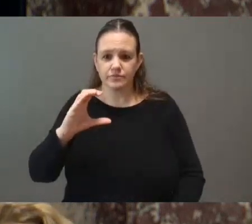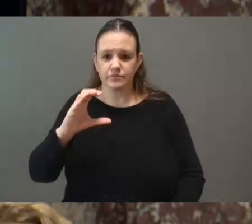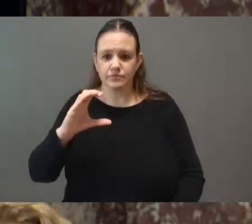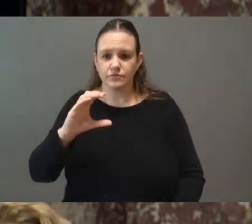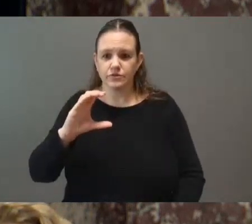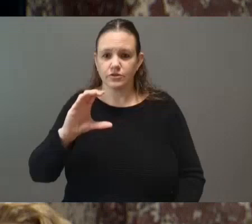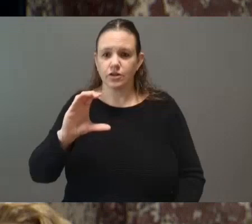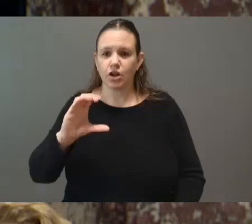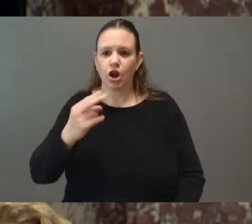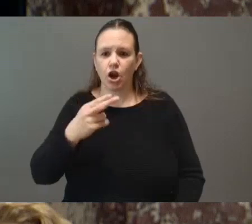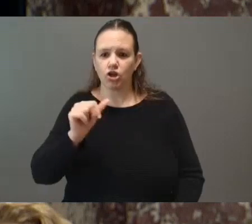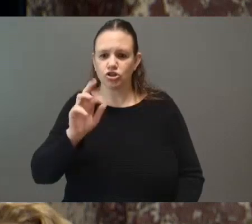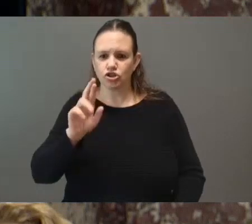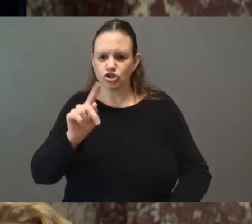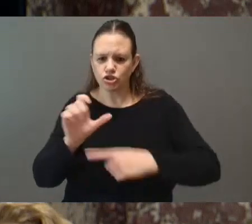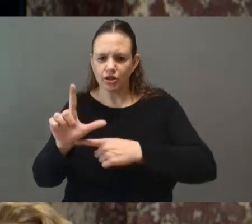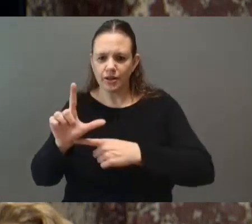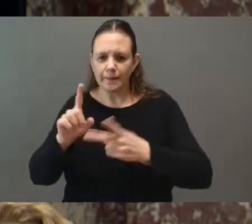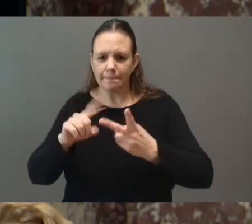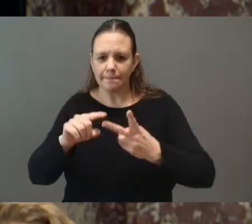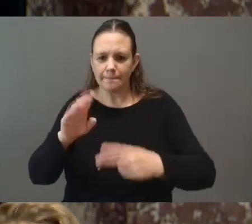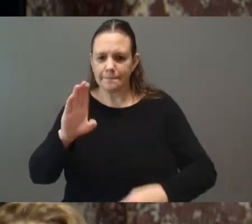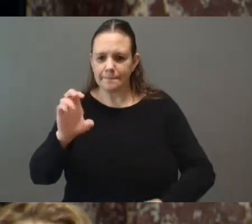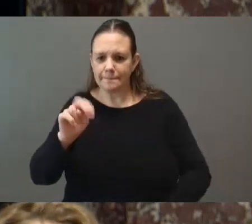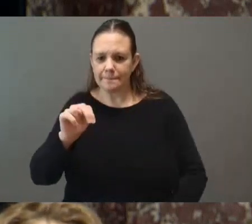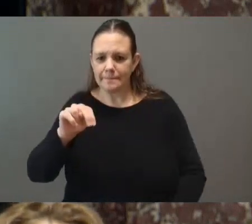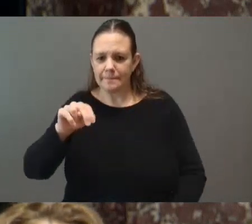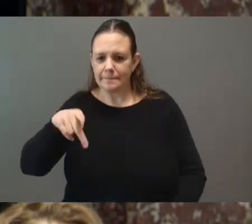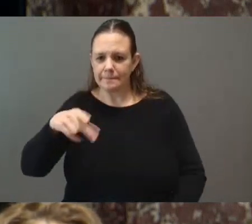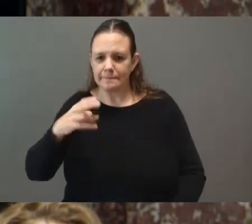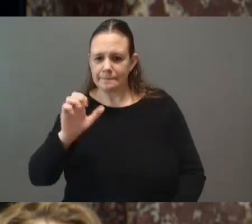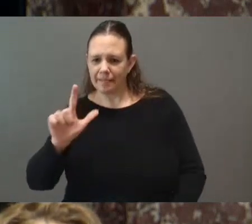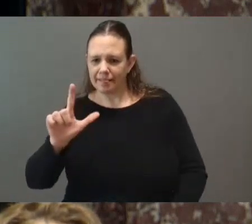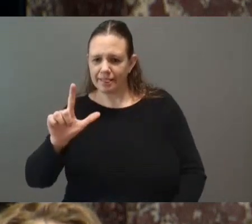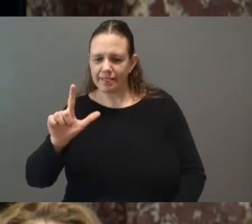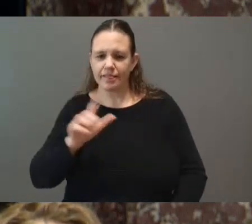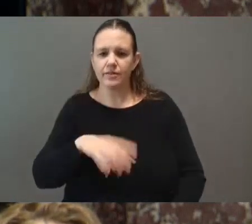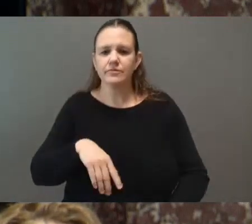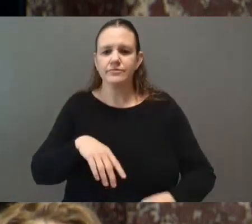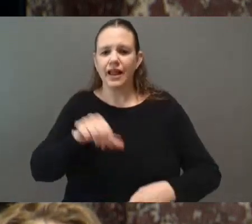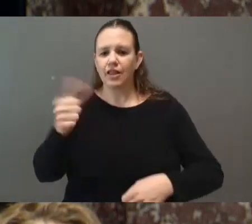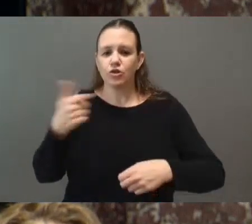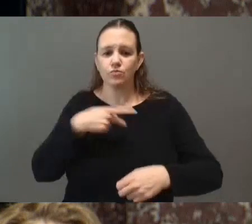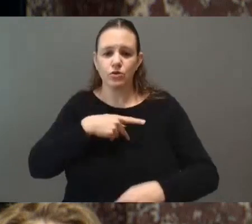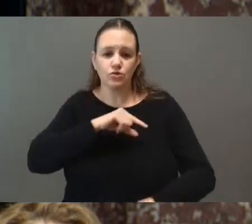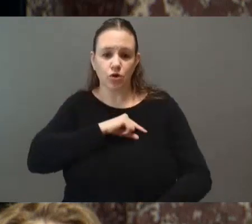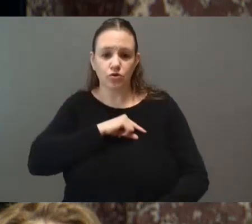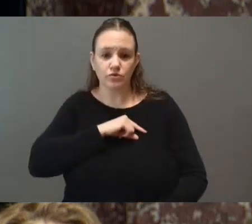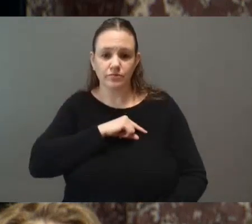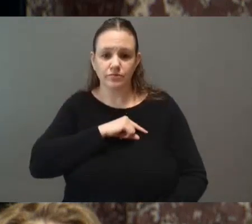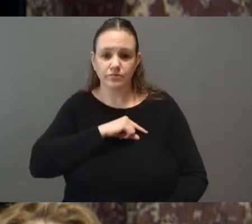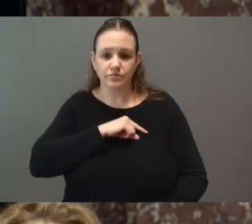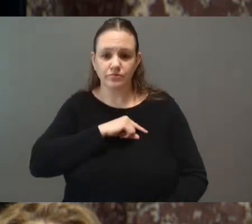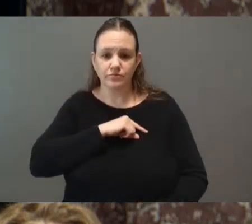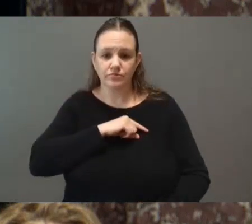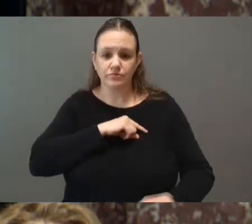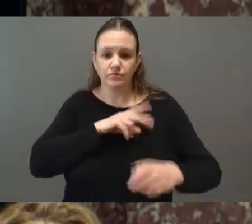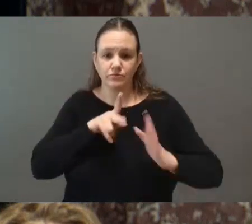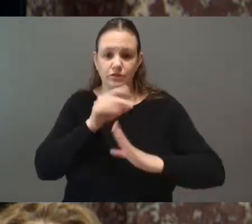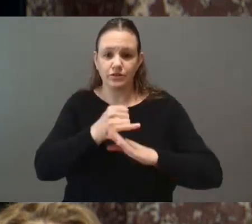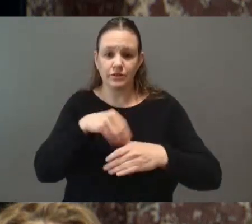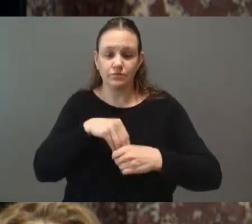were also involved in another project in Prince George. The North Star Inn, which was purchased for $3.25